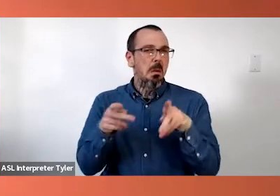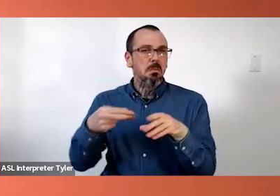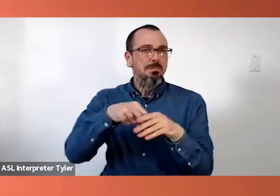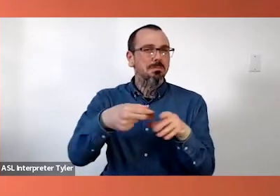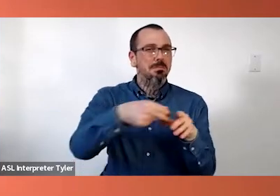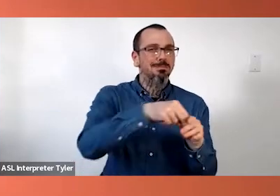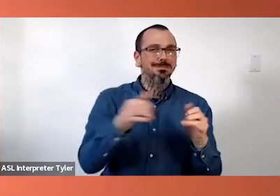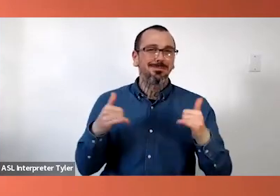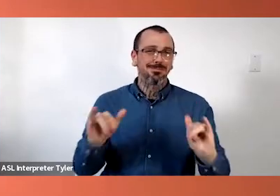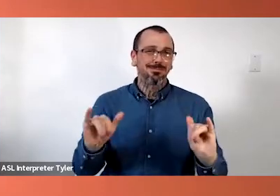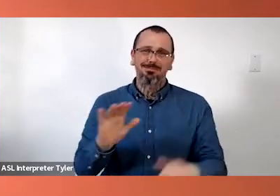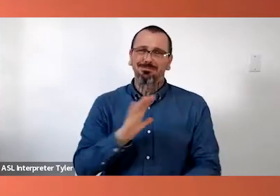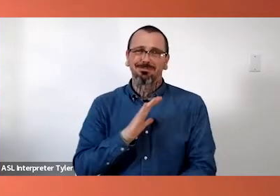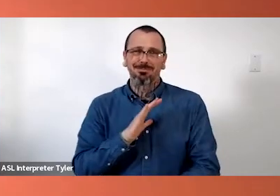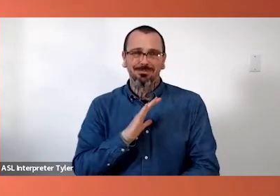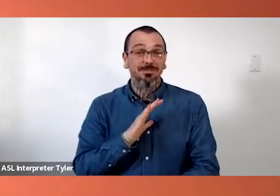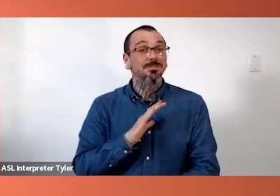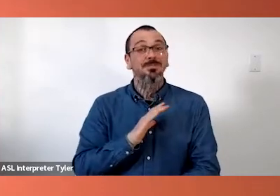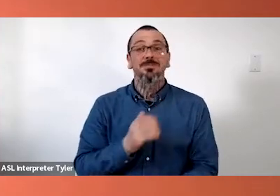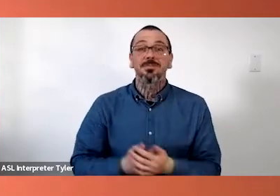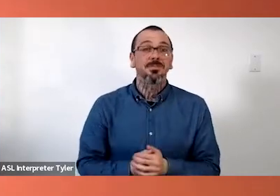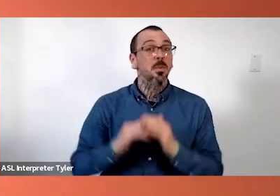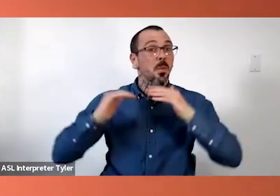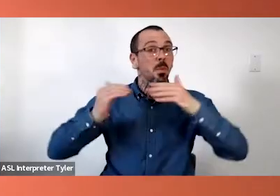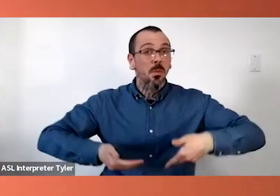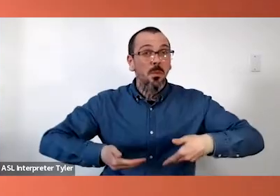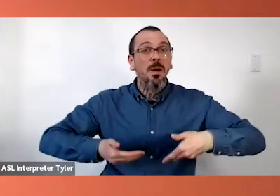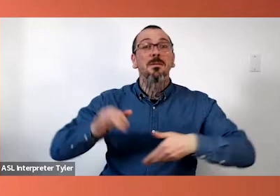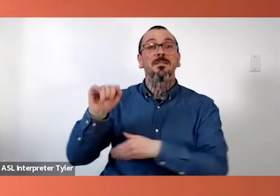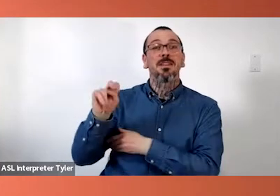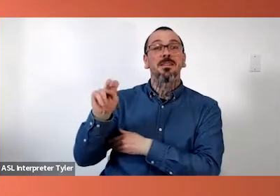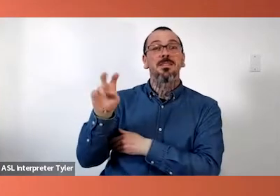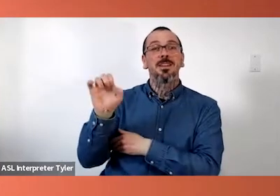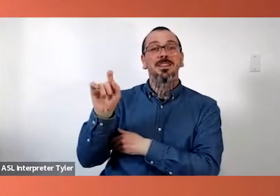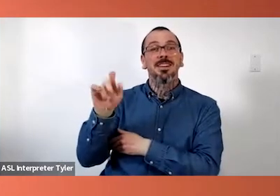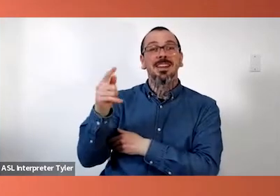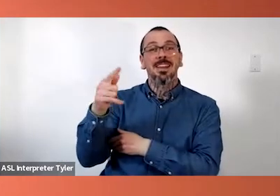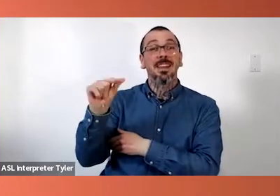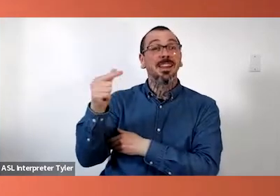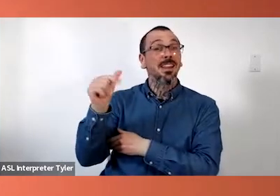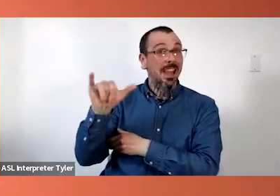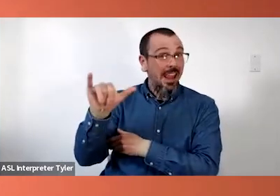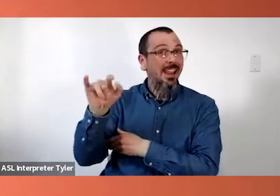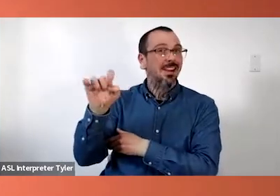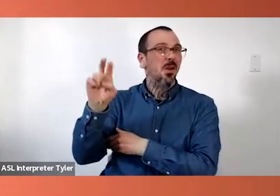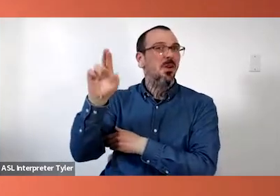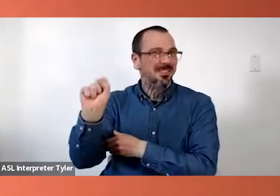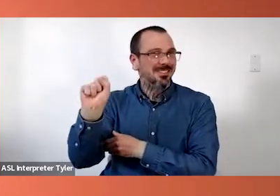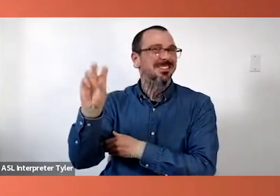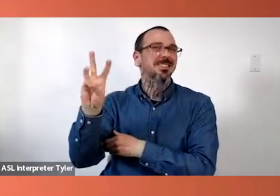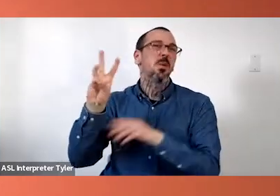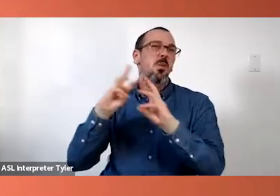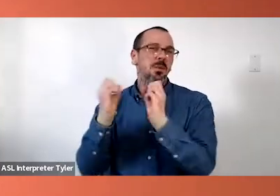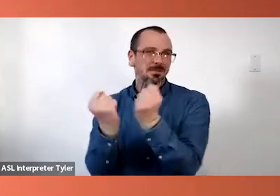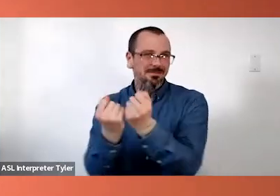but welcome to the Investigators webinar. So this event is recorded, but only our